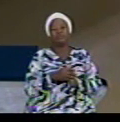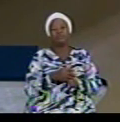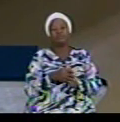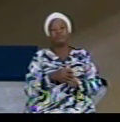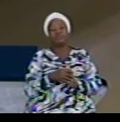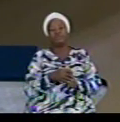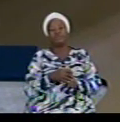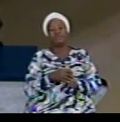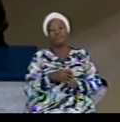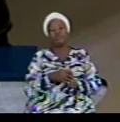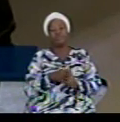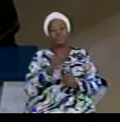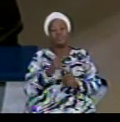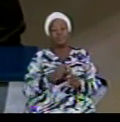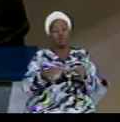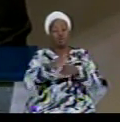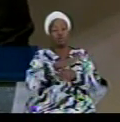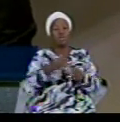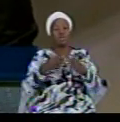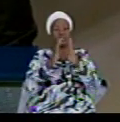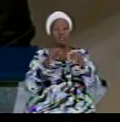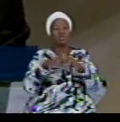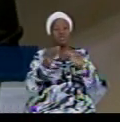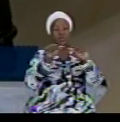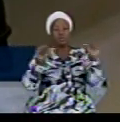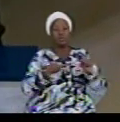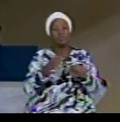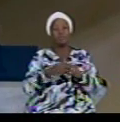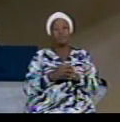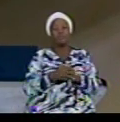the leaders, your local leaders in your area.